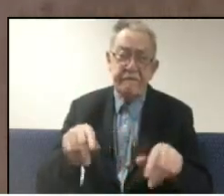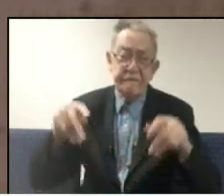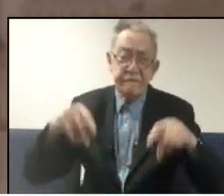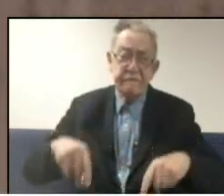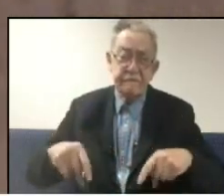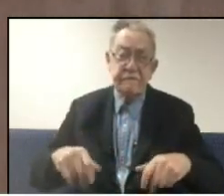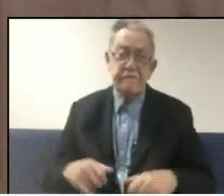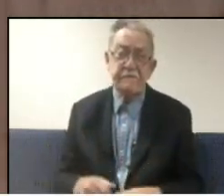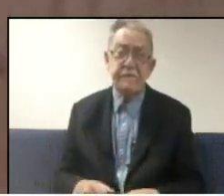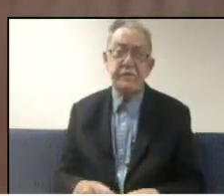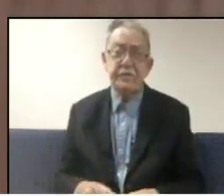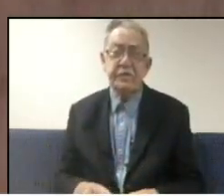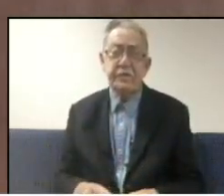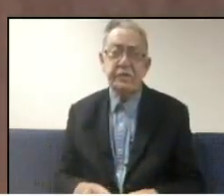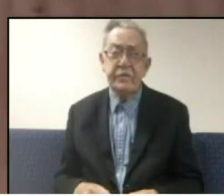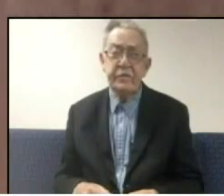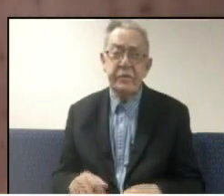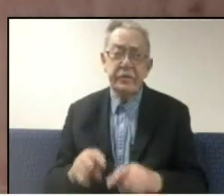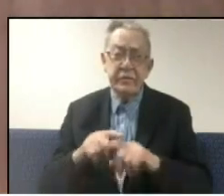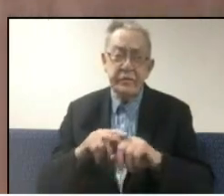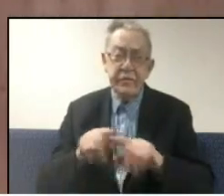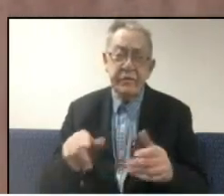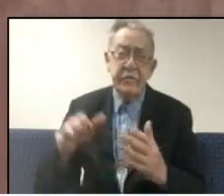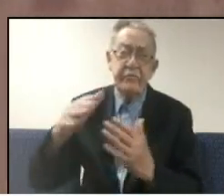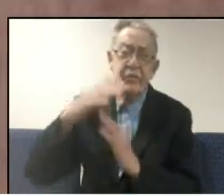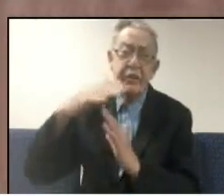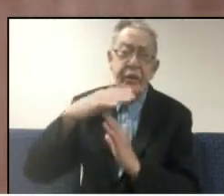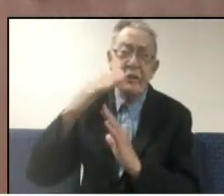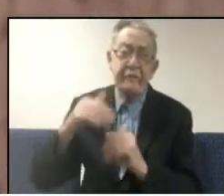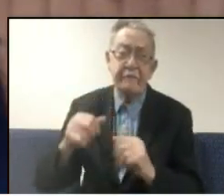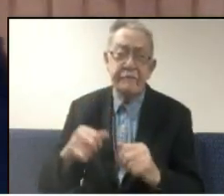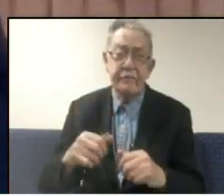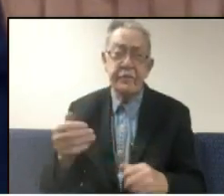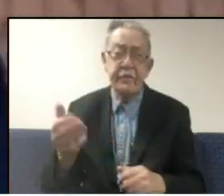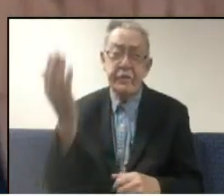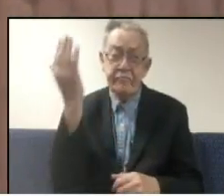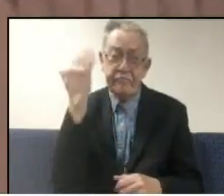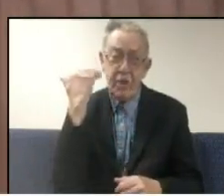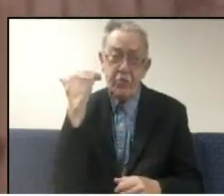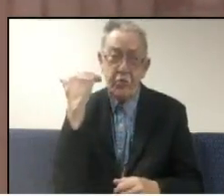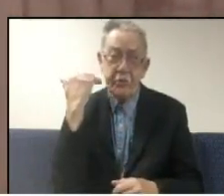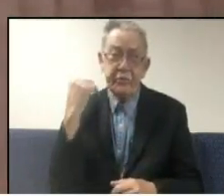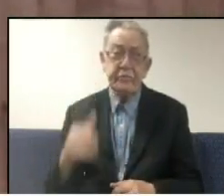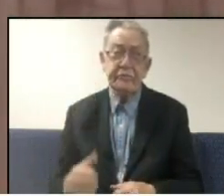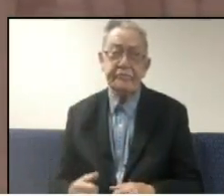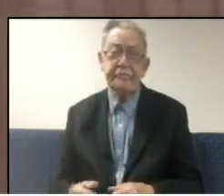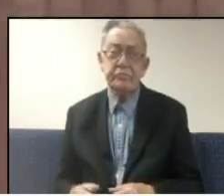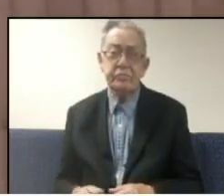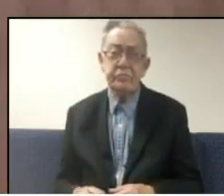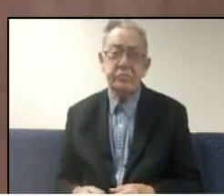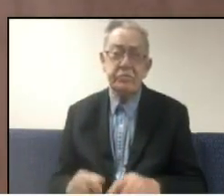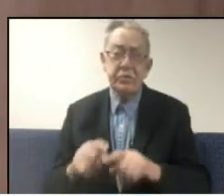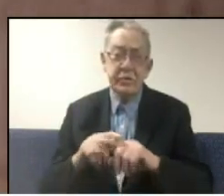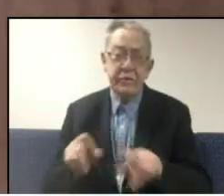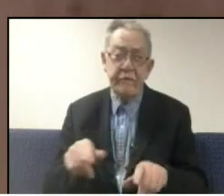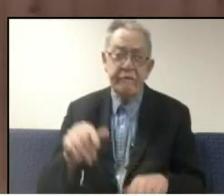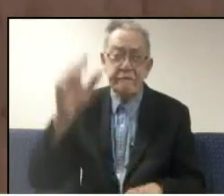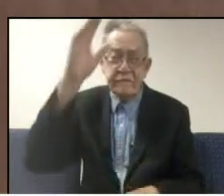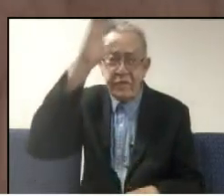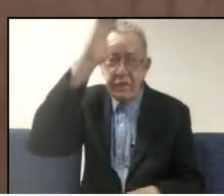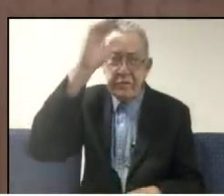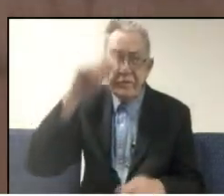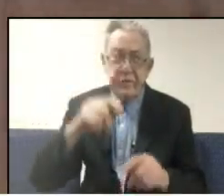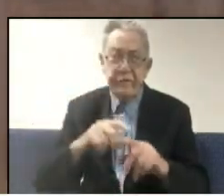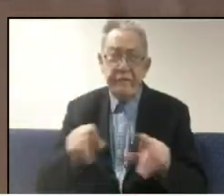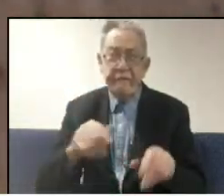with a completely different priority than you had before. You're going to be a different father. You're going to be a different mother. You're going to be